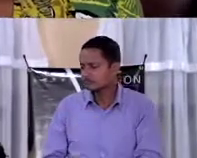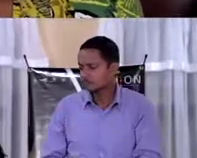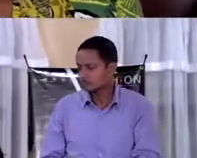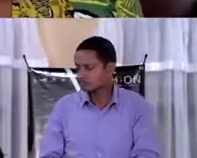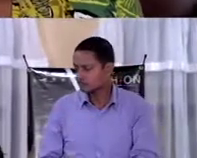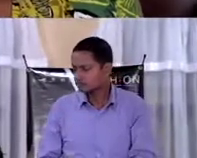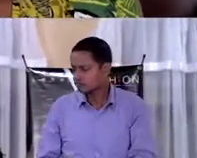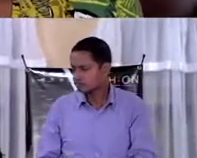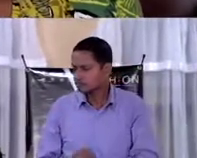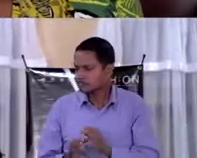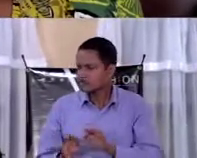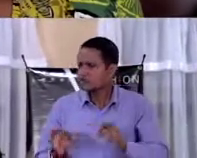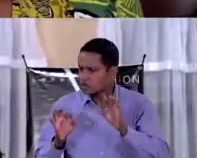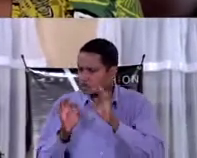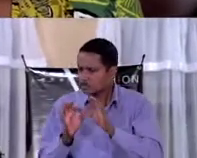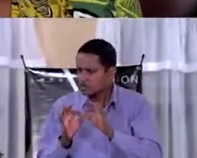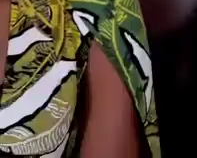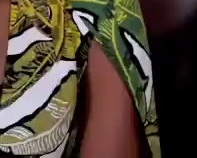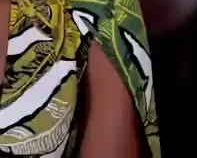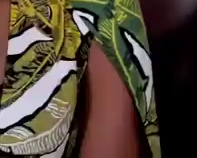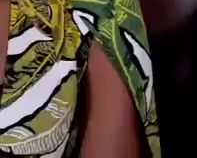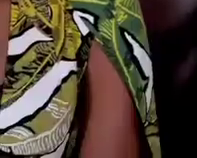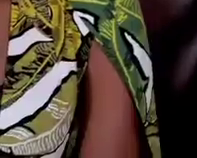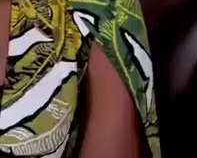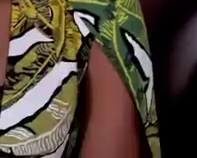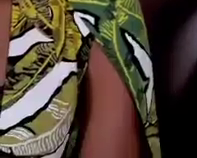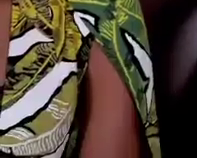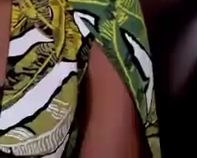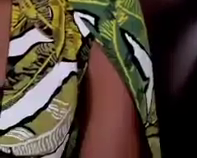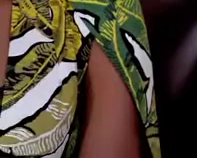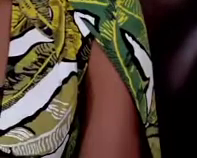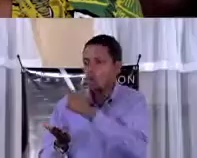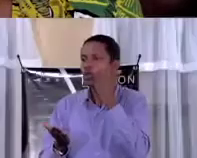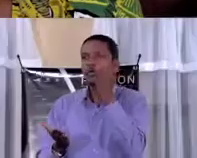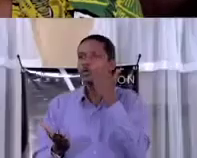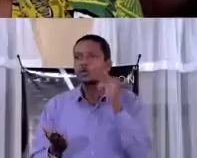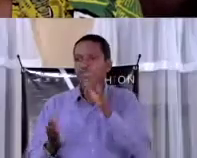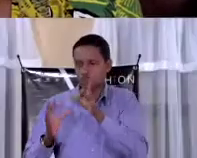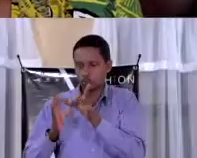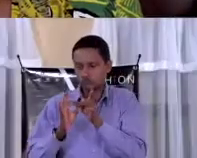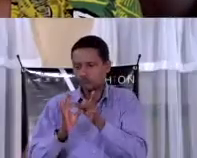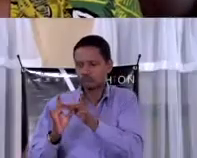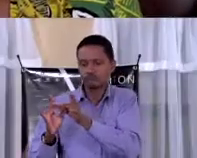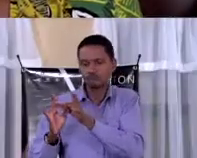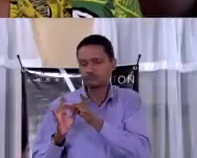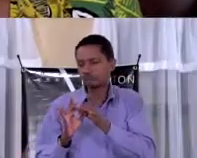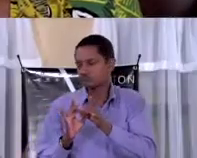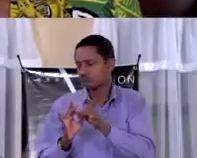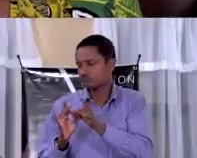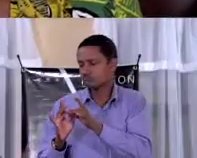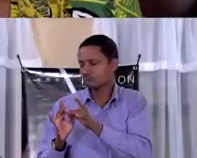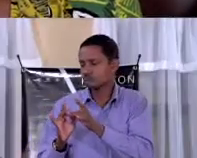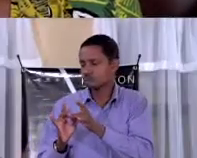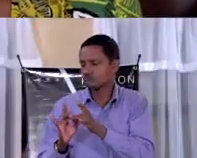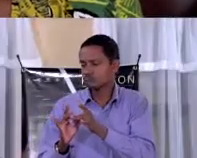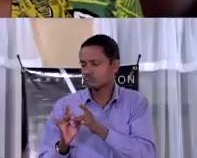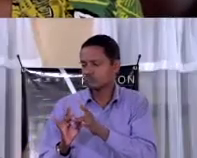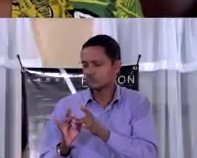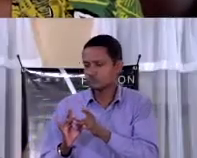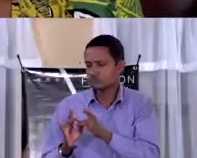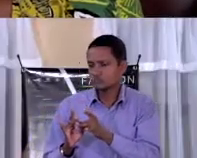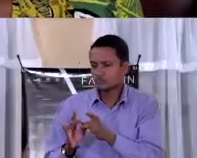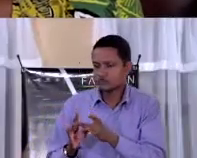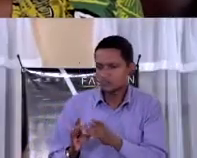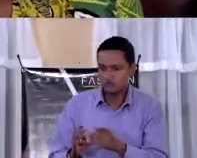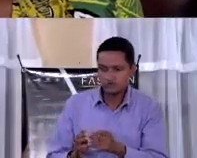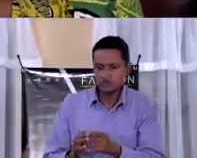level of force that comes with numbers. But when we look to the international market, you need to look at how the